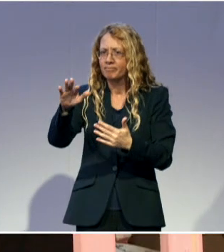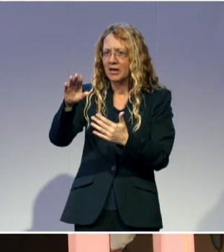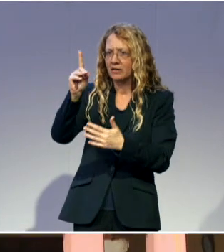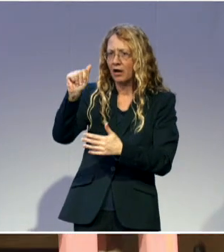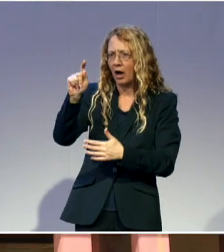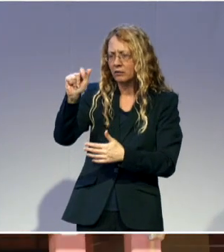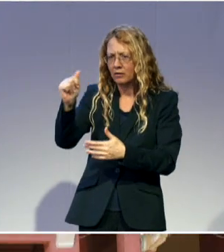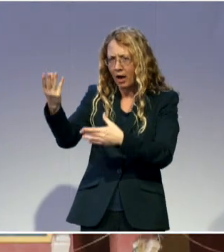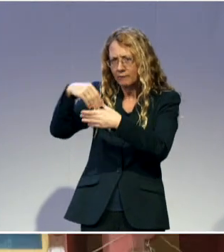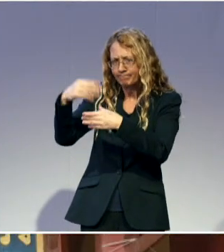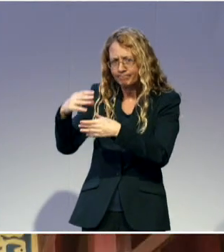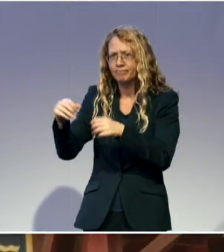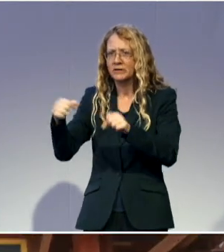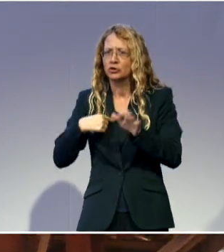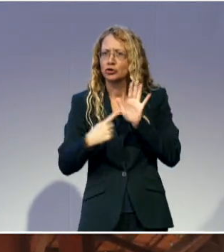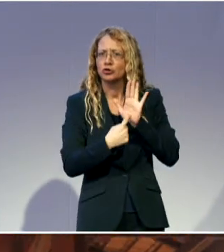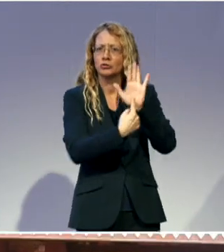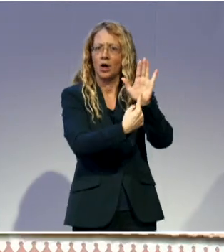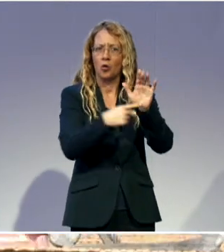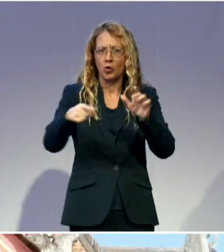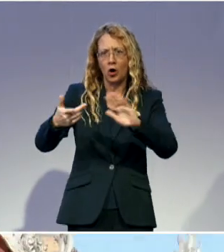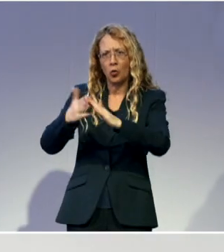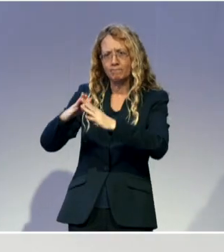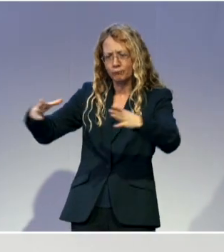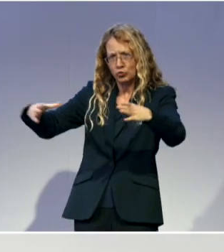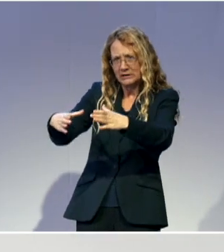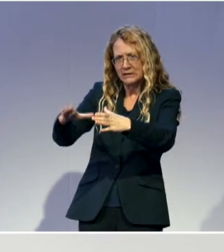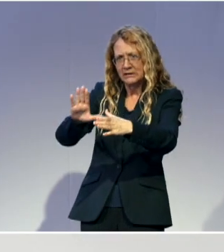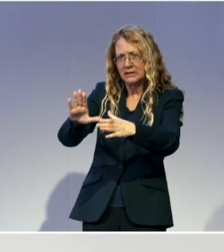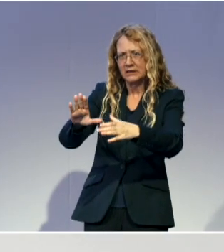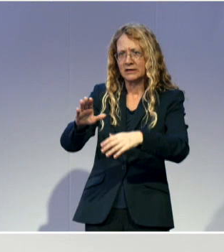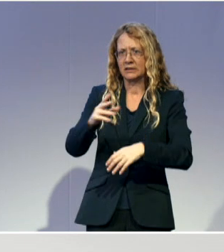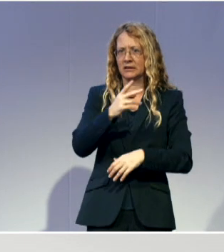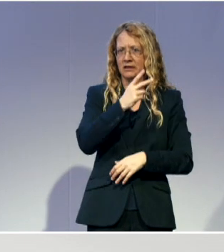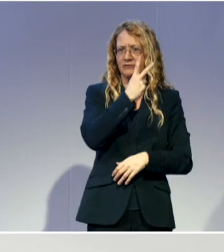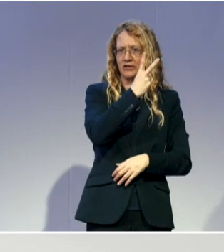meetings. 250 people have been trained in the program.